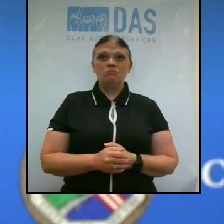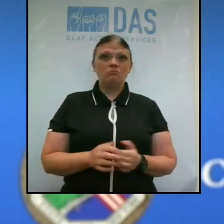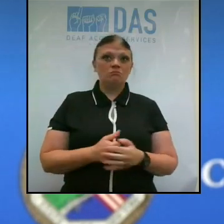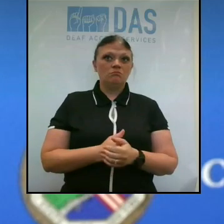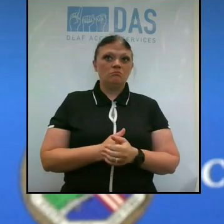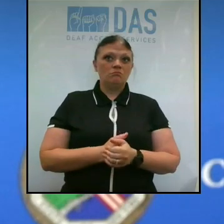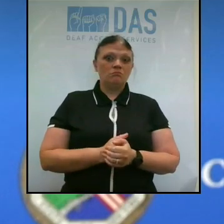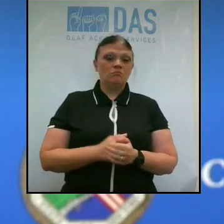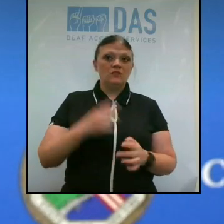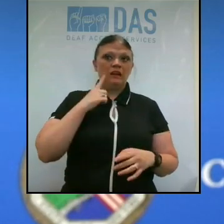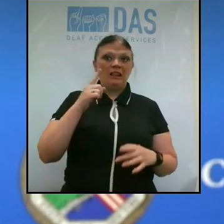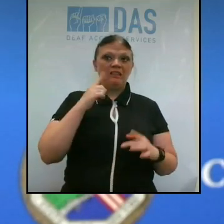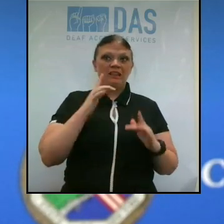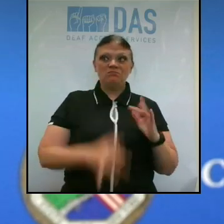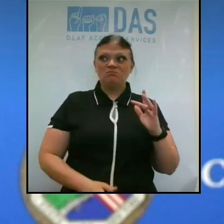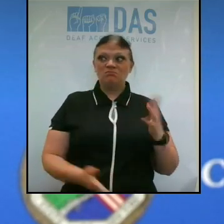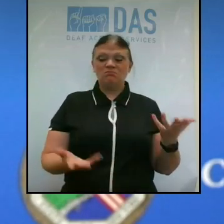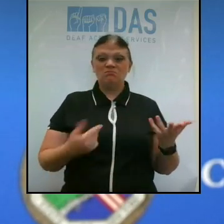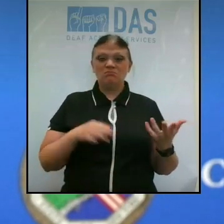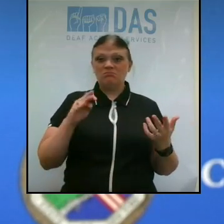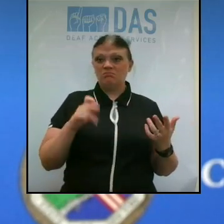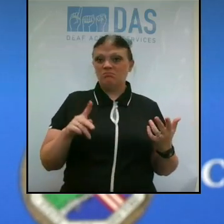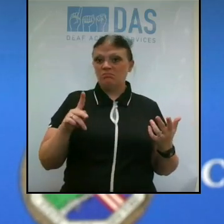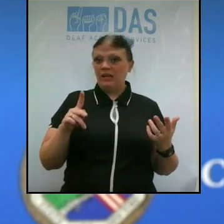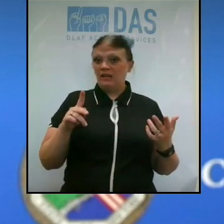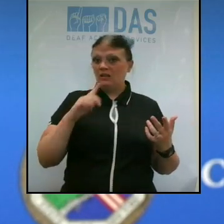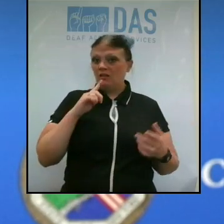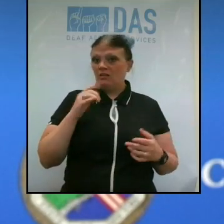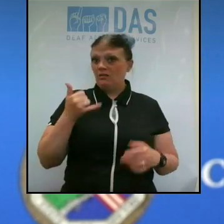think we may have lost him. Mike Baggerman, are you still there?